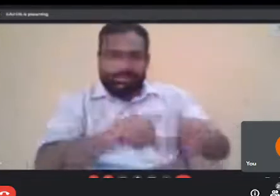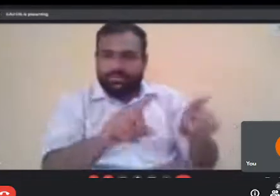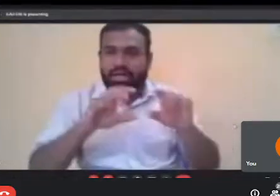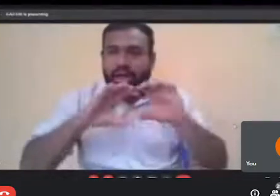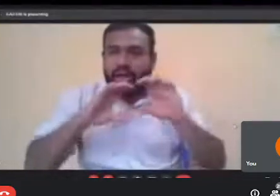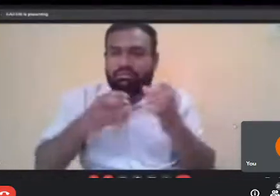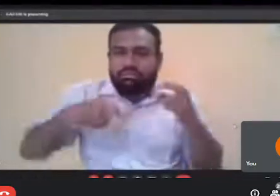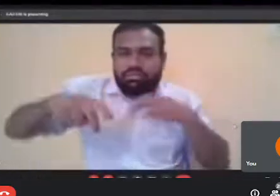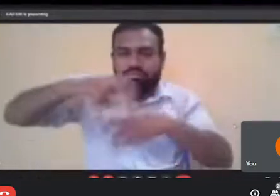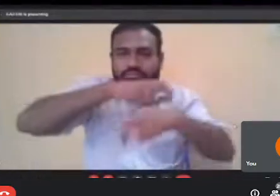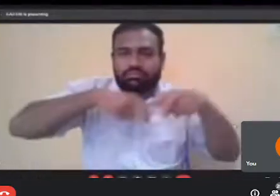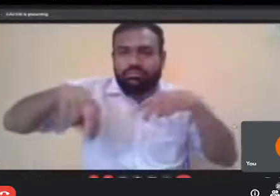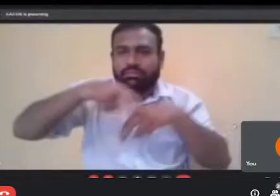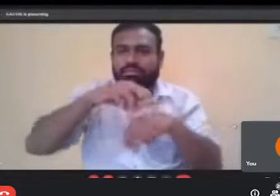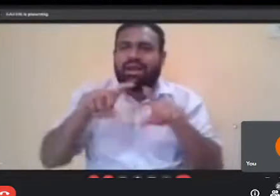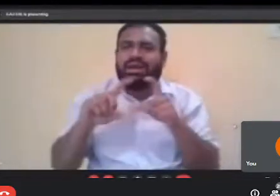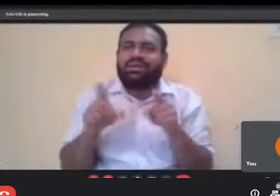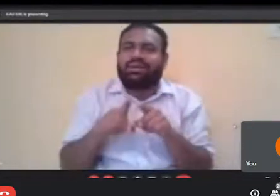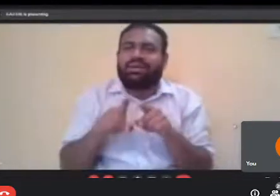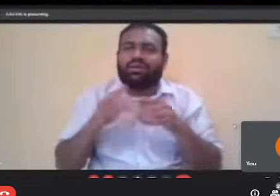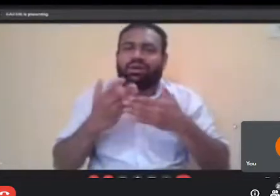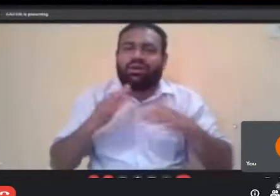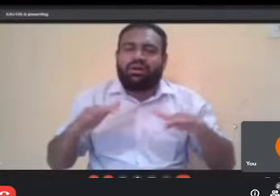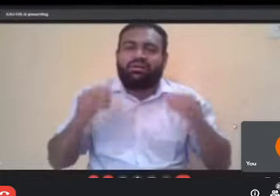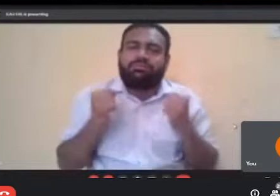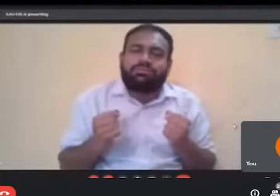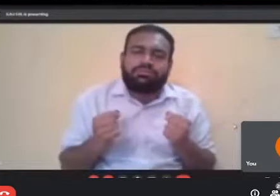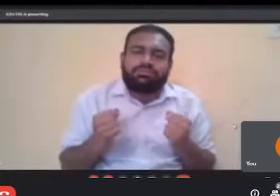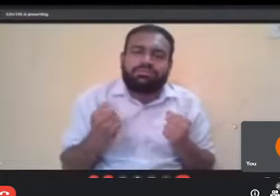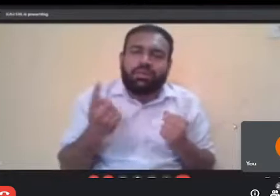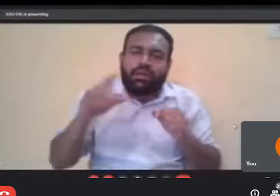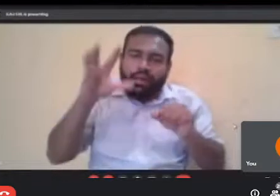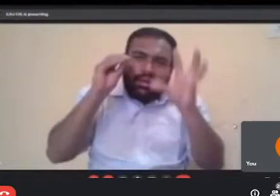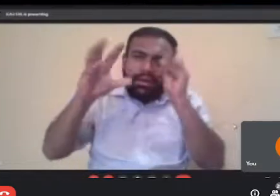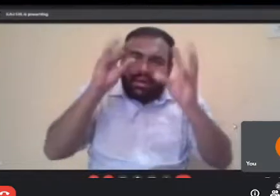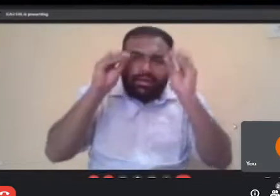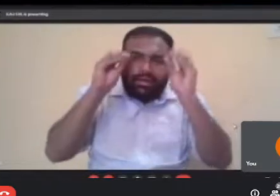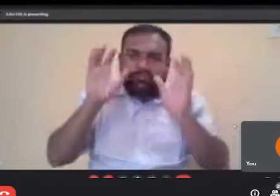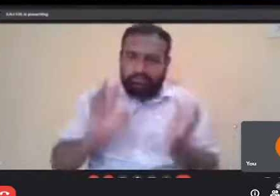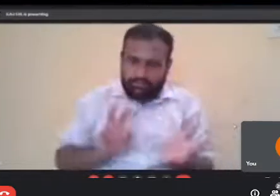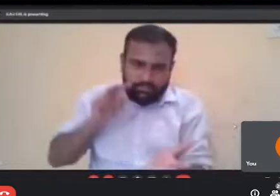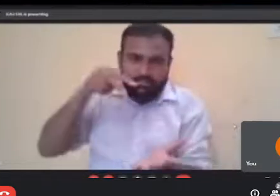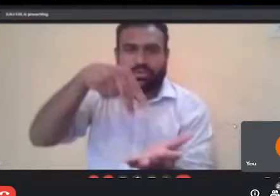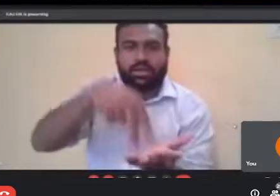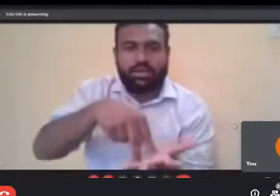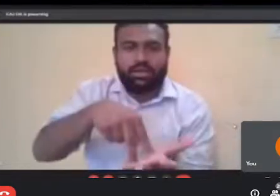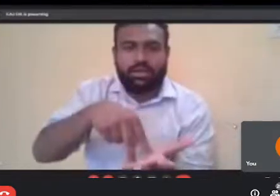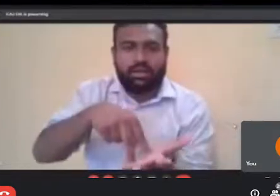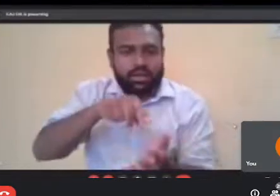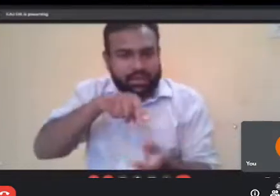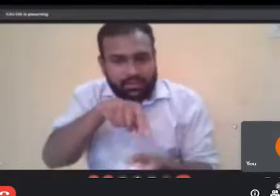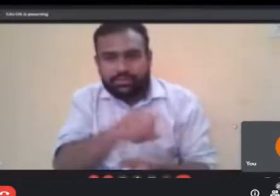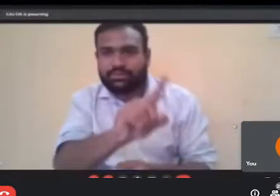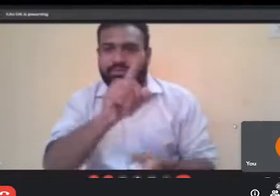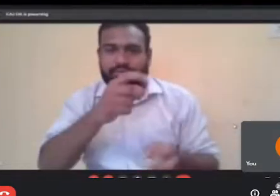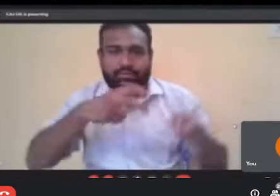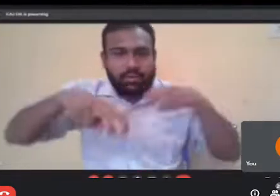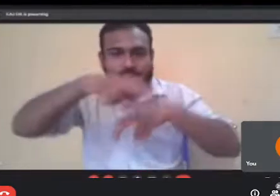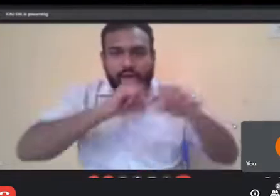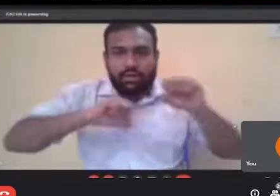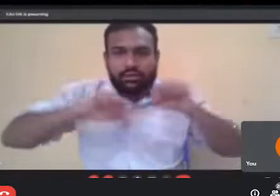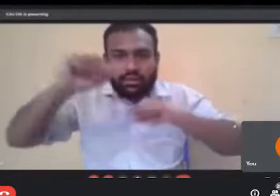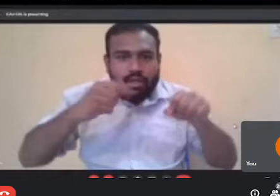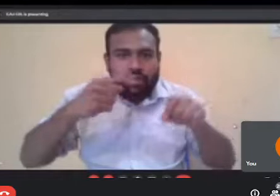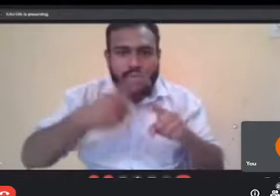also learning. There were some who would not be so involved. And our traditional methods, which always do